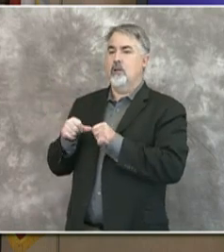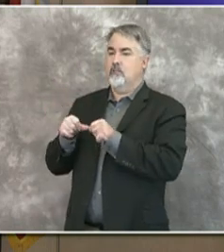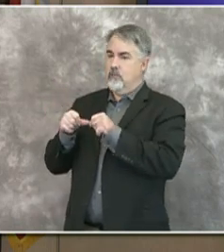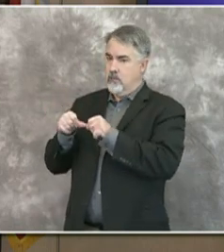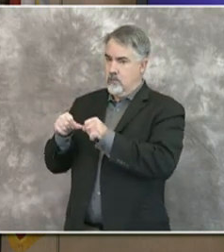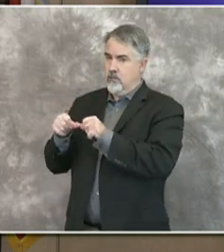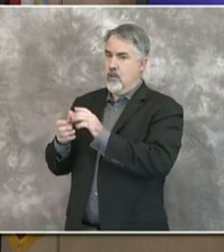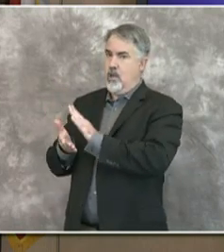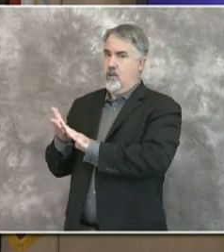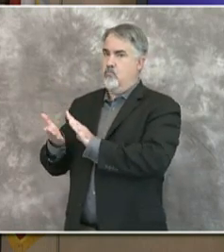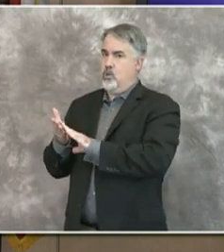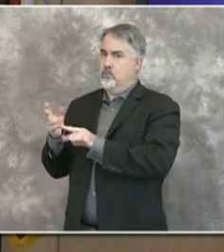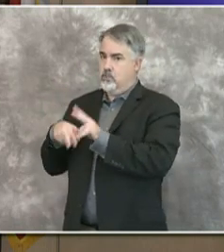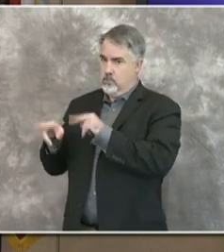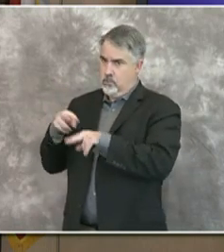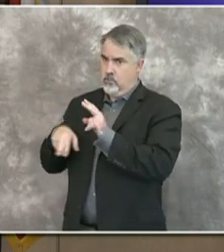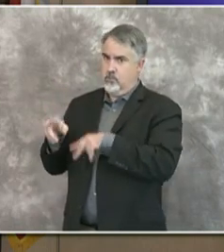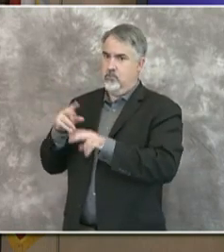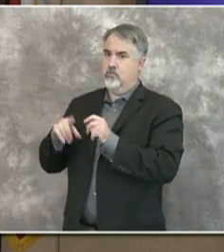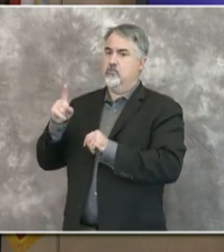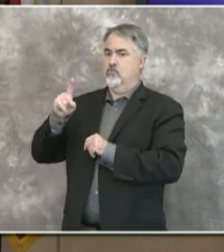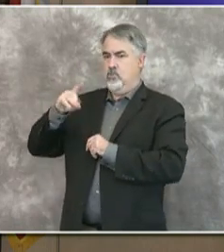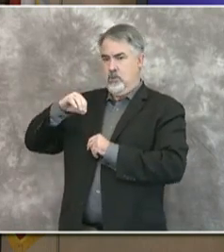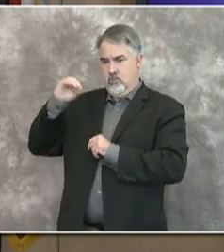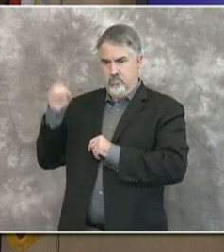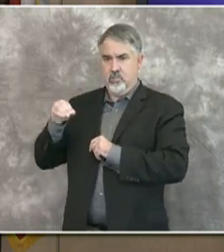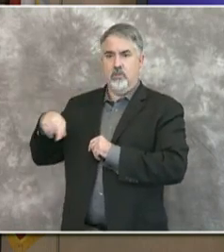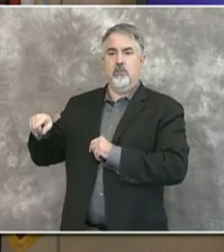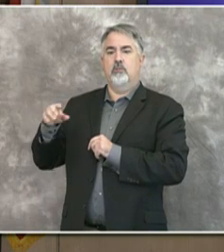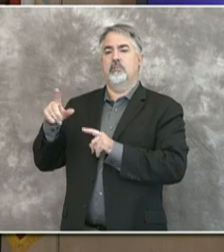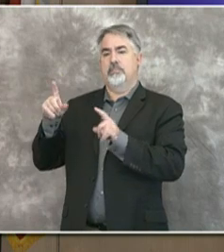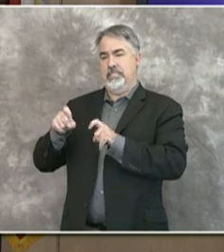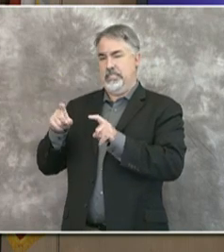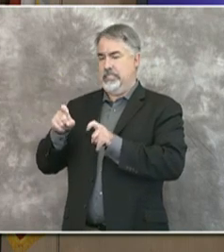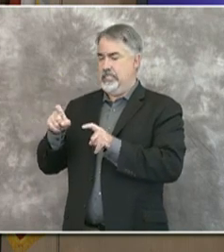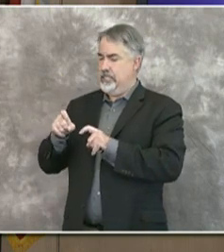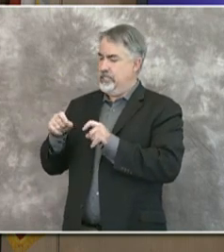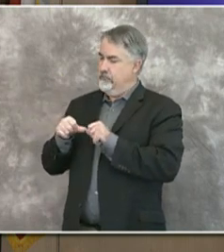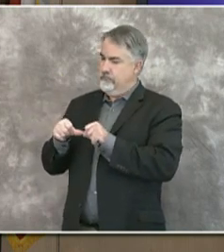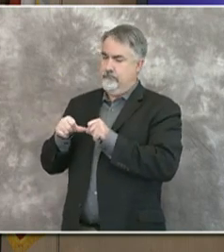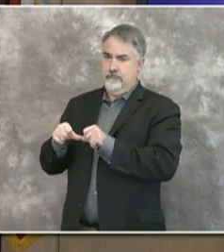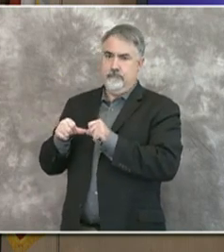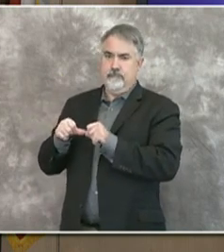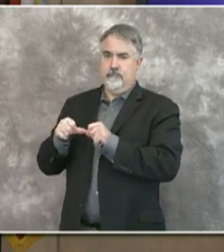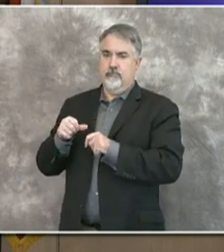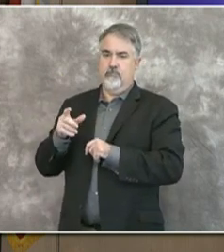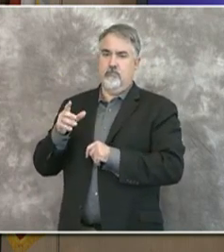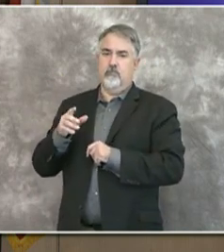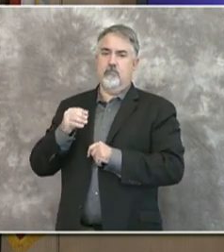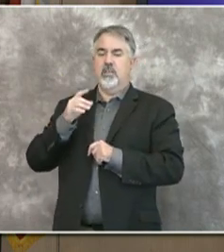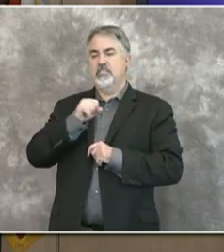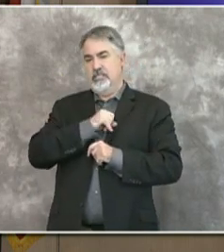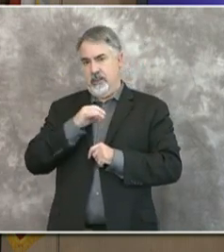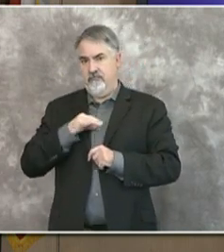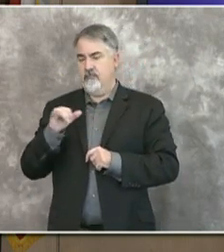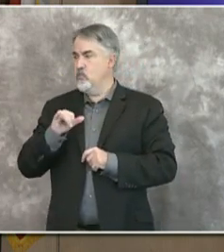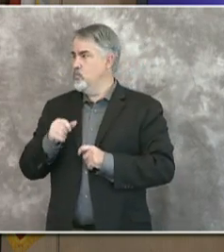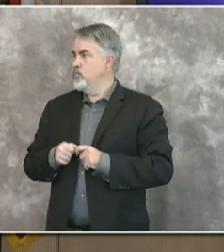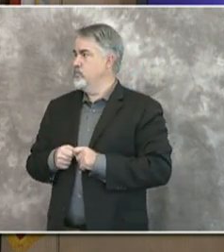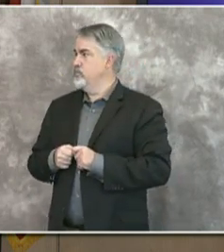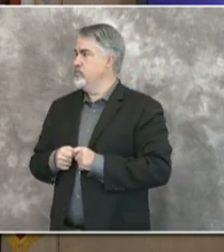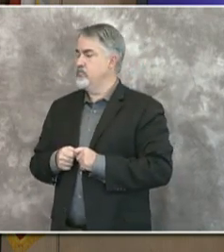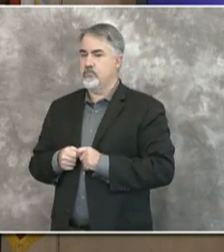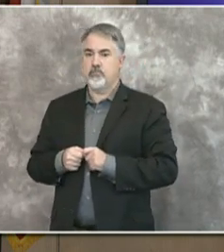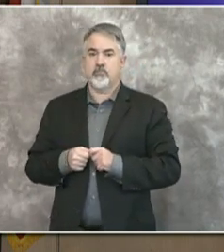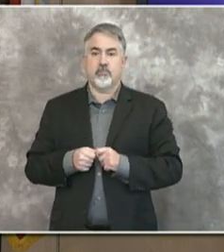ensure 100% of residents who are there are tested along with the staff who are in place. And so I think we will begin to see the